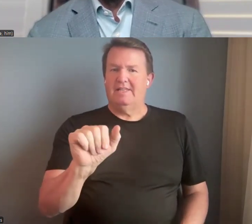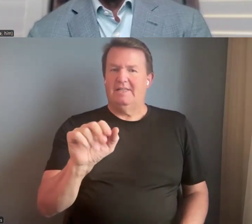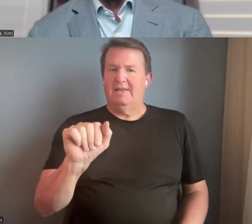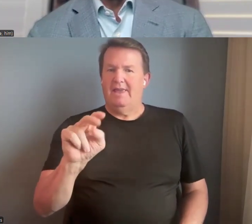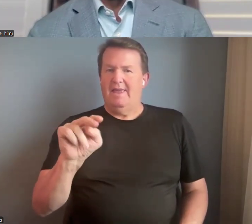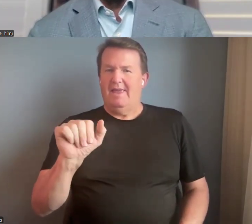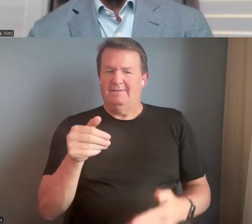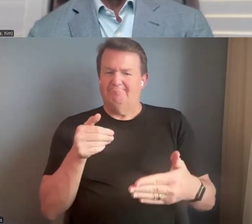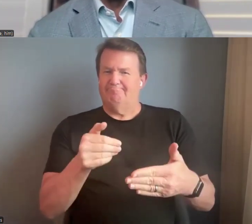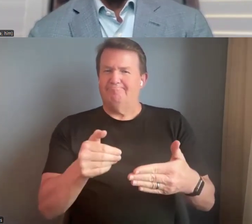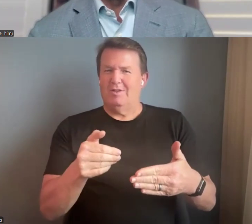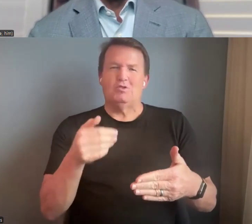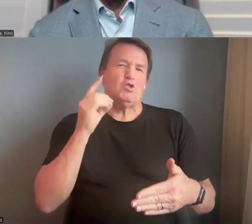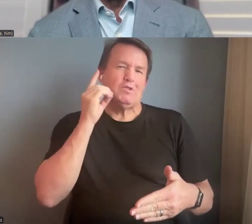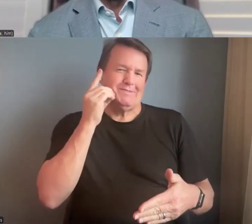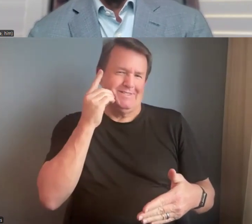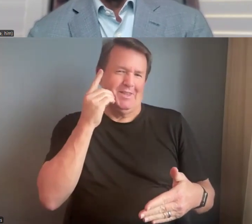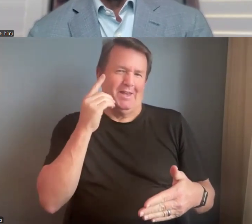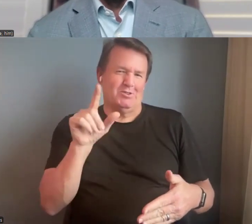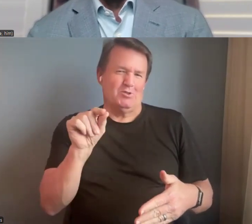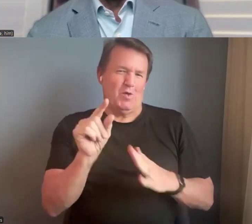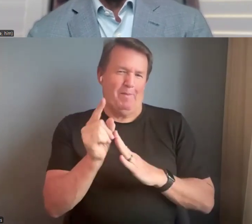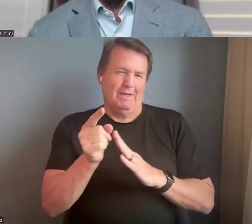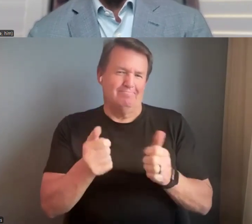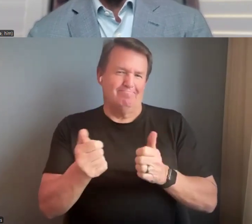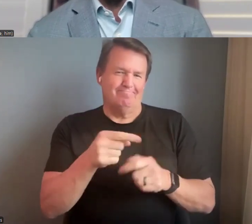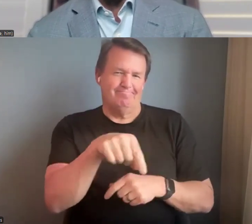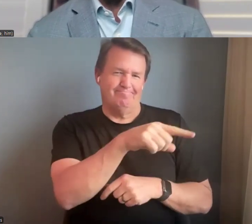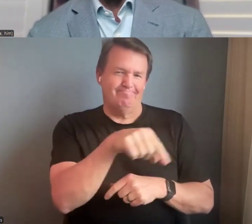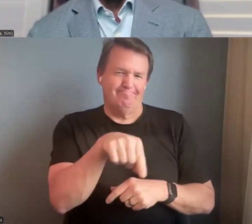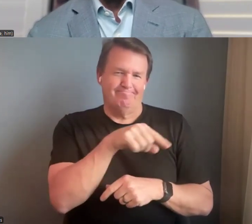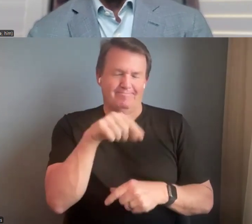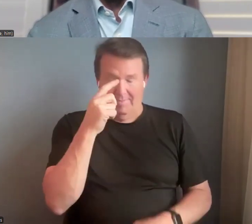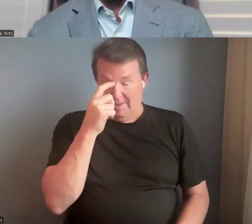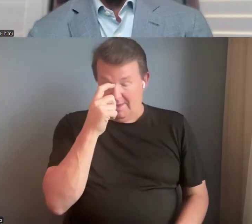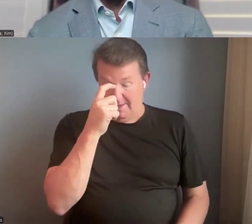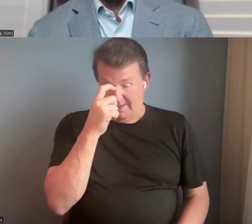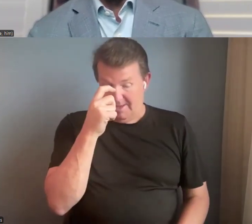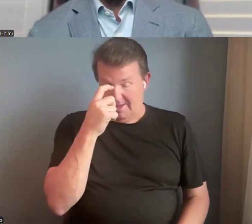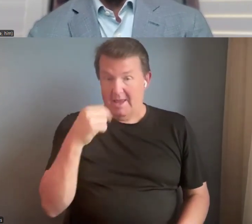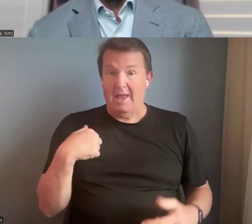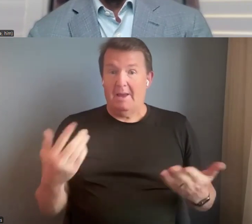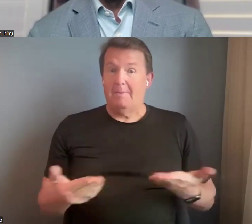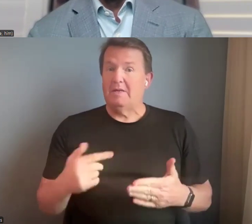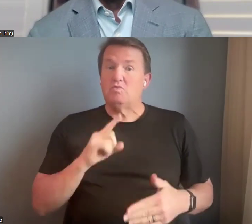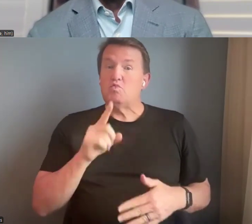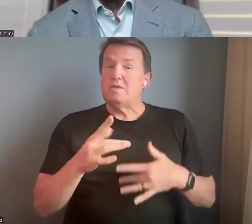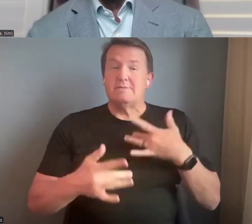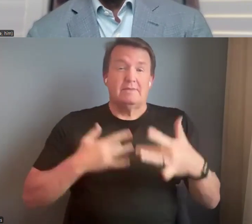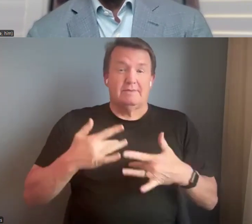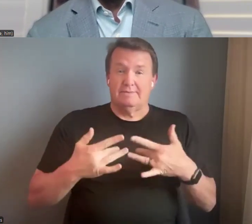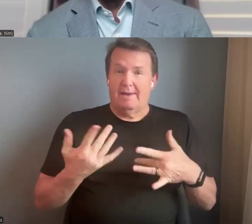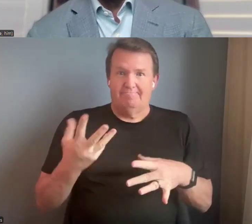Anaheim. Disneyland's right there. I'm here really excited to be a part of this group